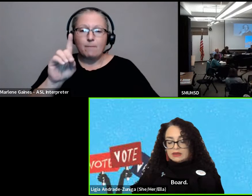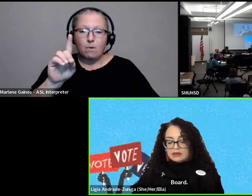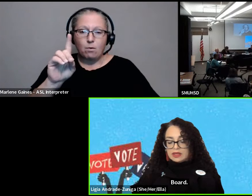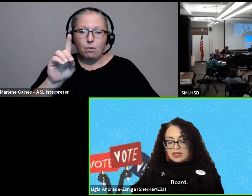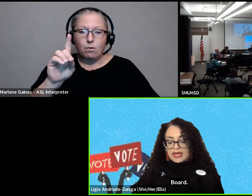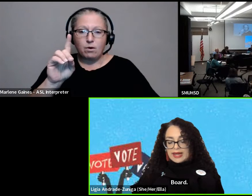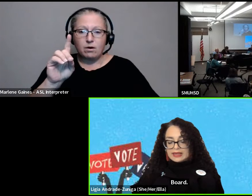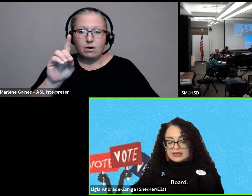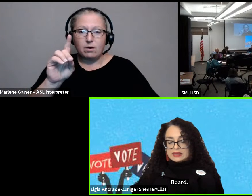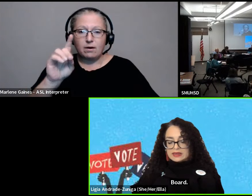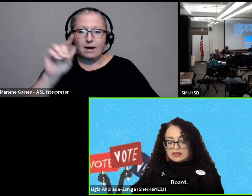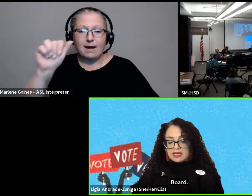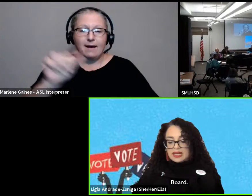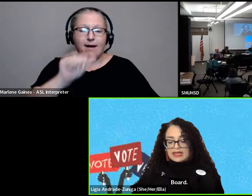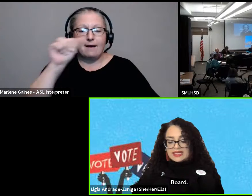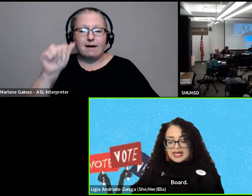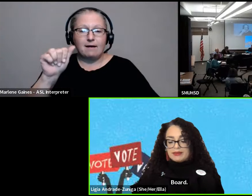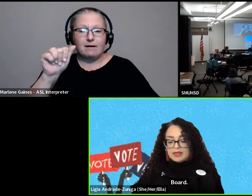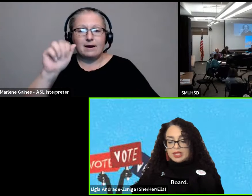BOARD, at